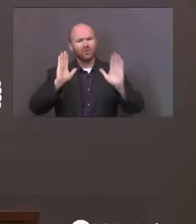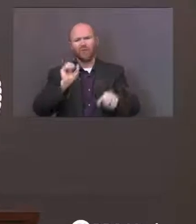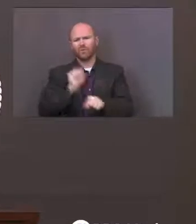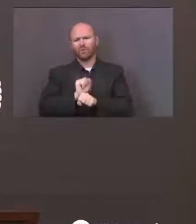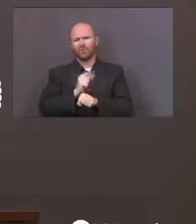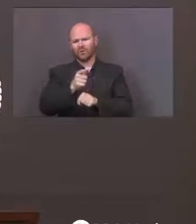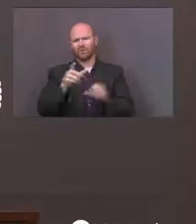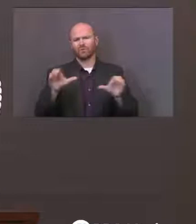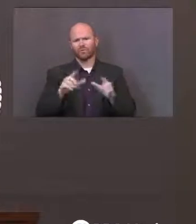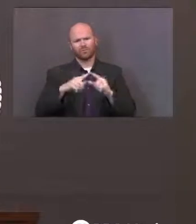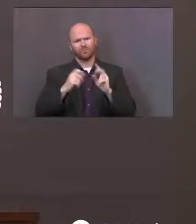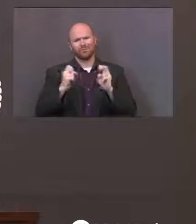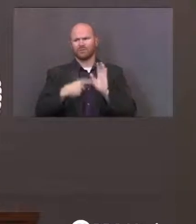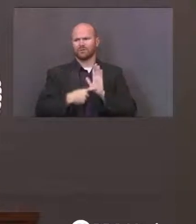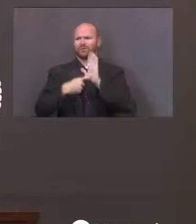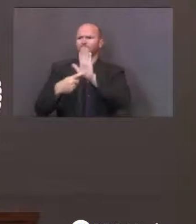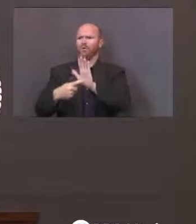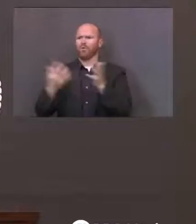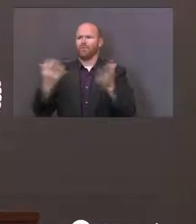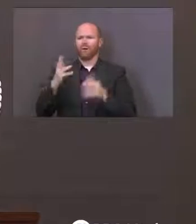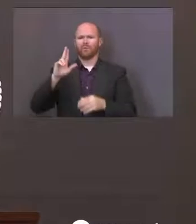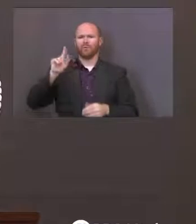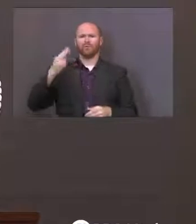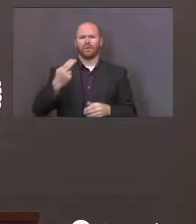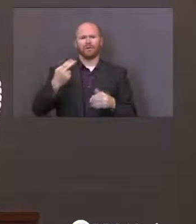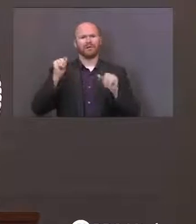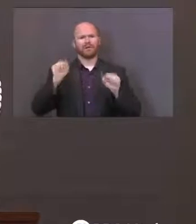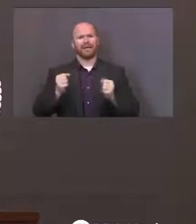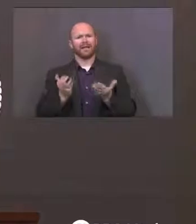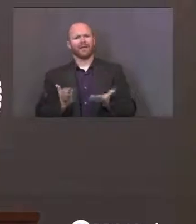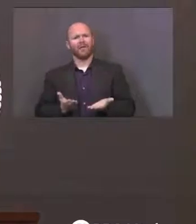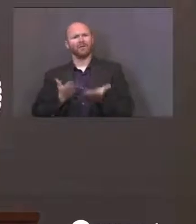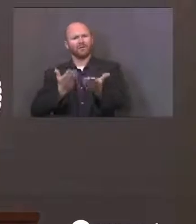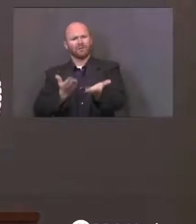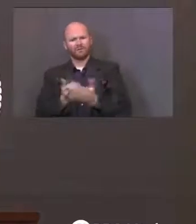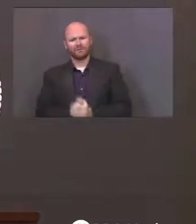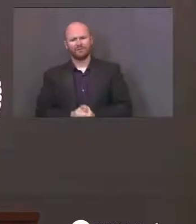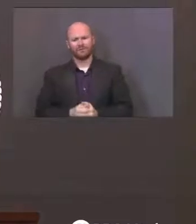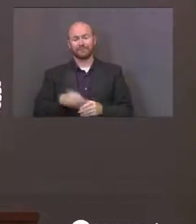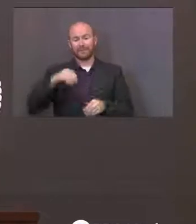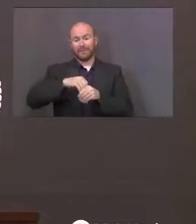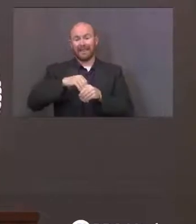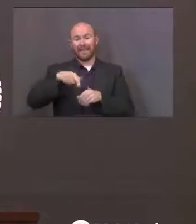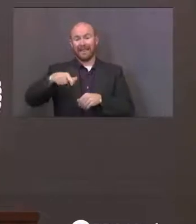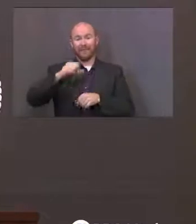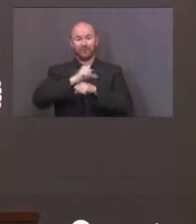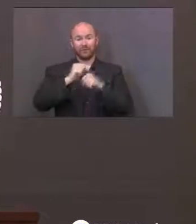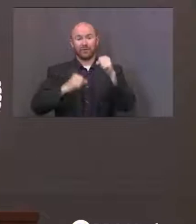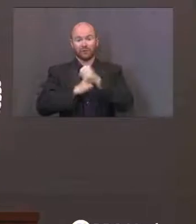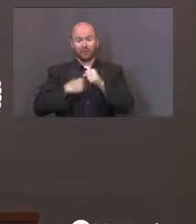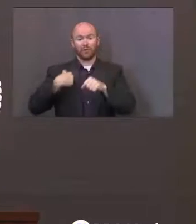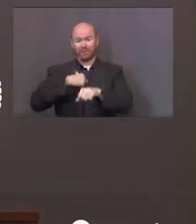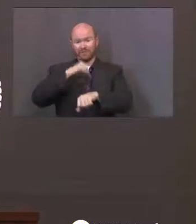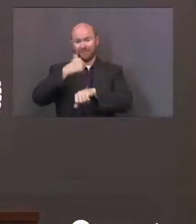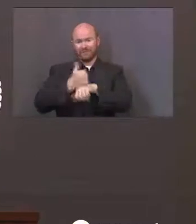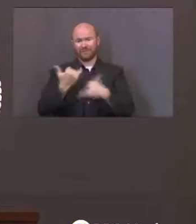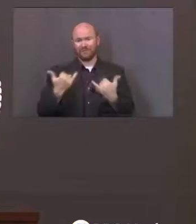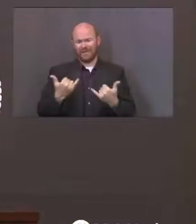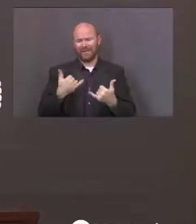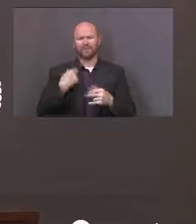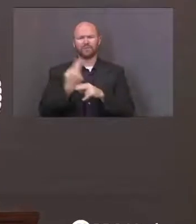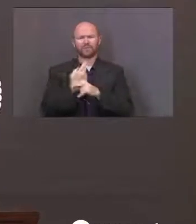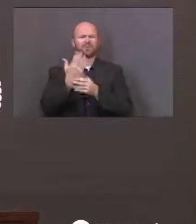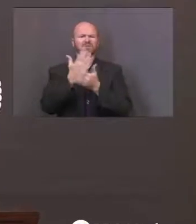done to make Utah and show what Utah has to offer. So in this structure that's being rolled out today, we've opted to use